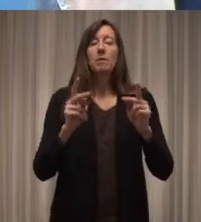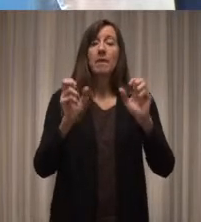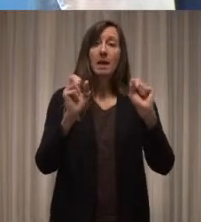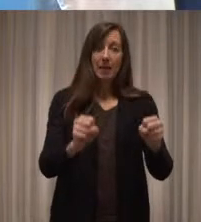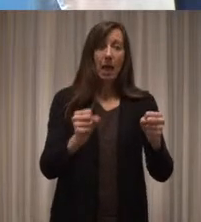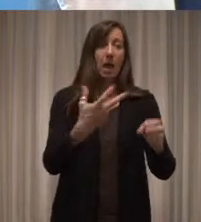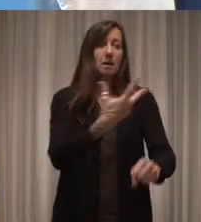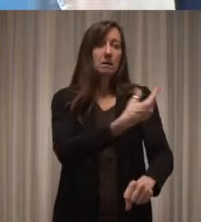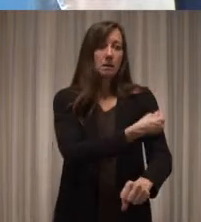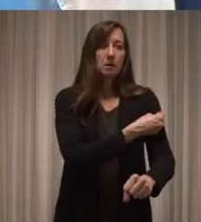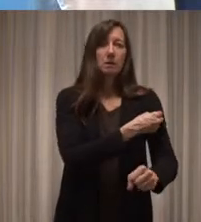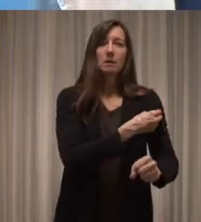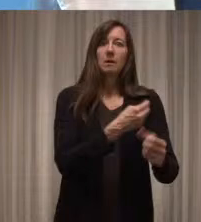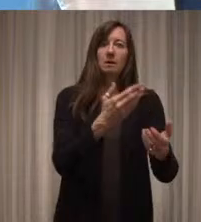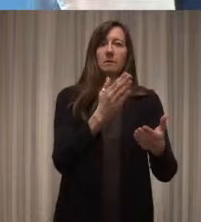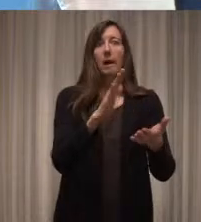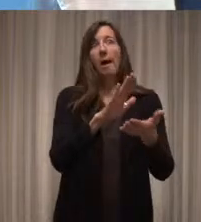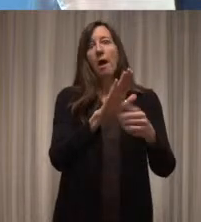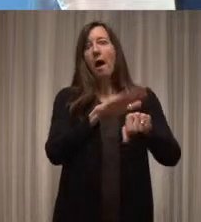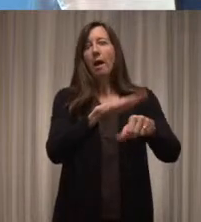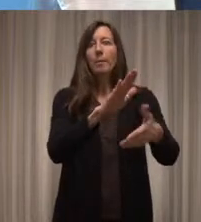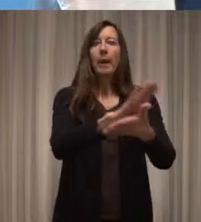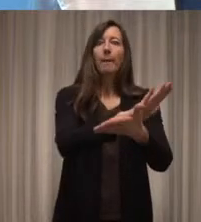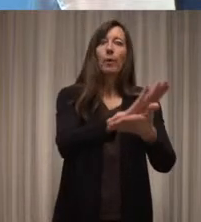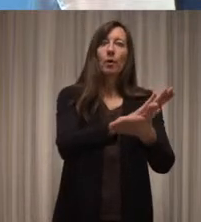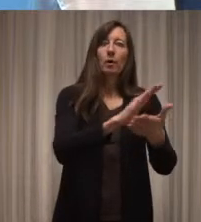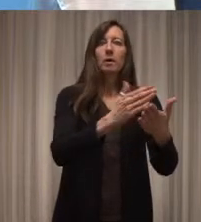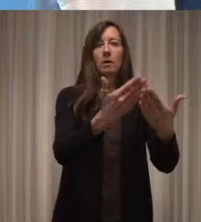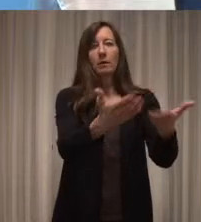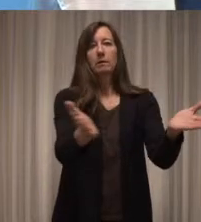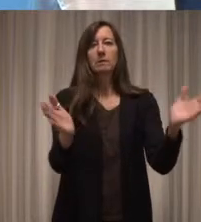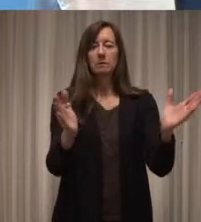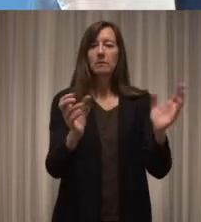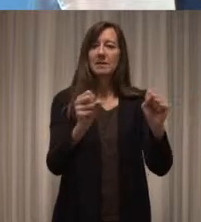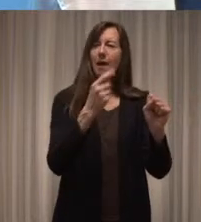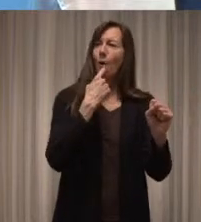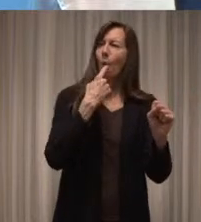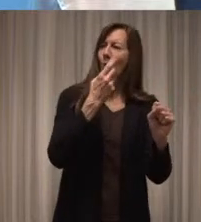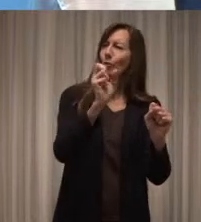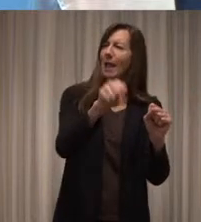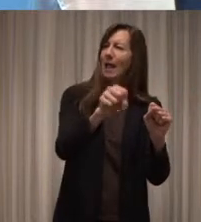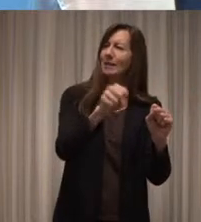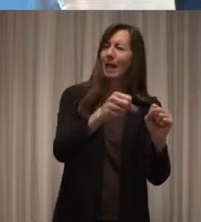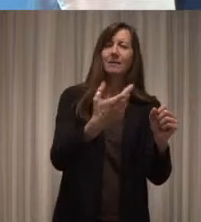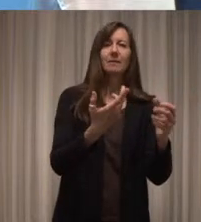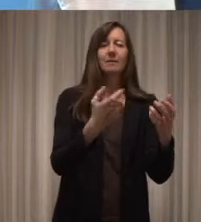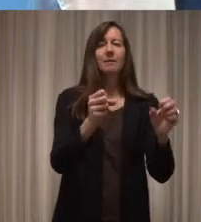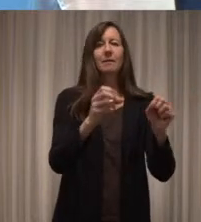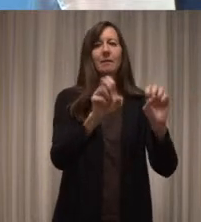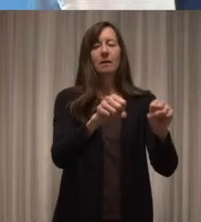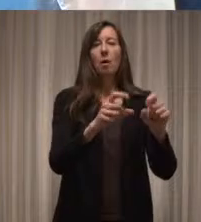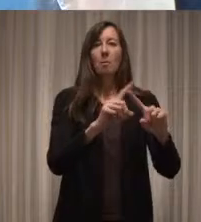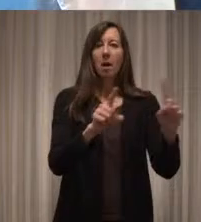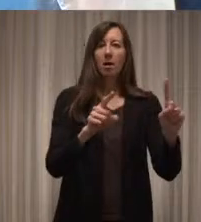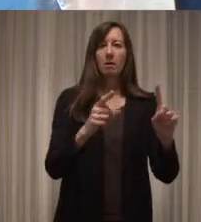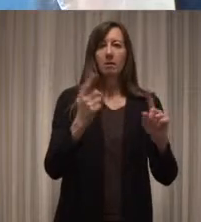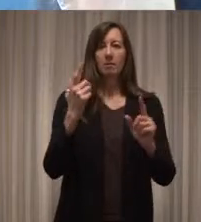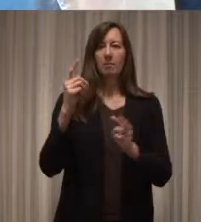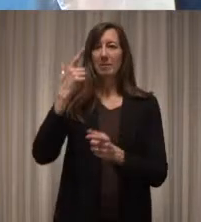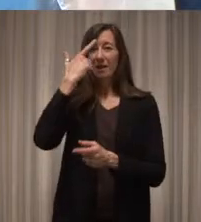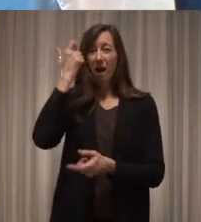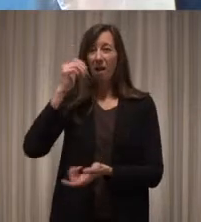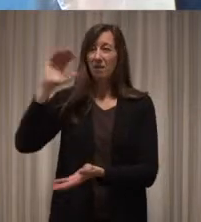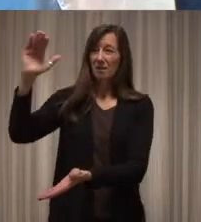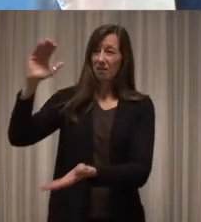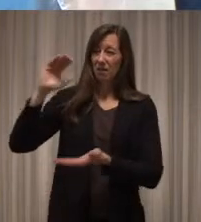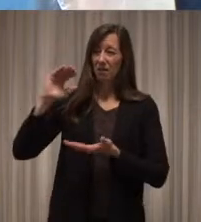of course are very anxious to get the vaccine, but because of the limited supply and all the other factors that have gone into the system,